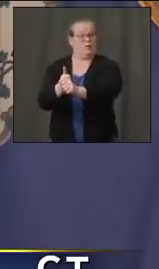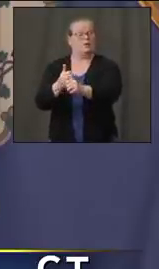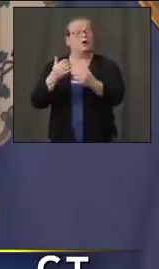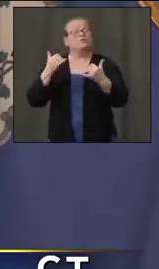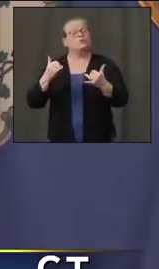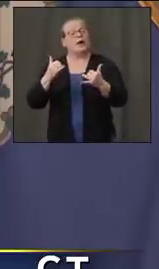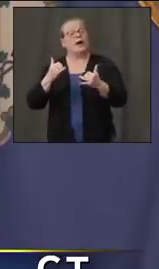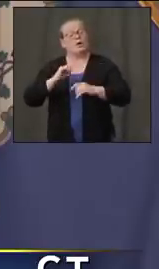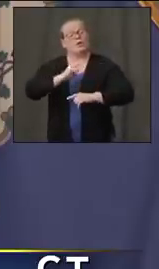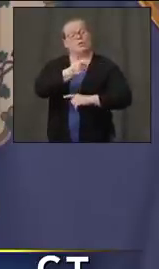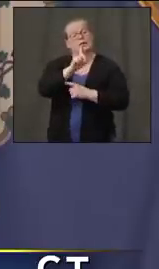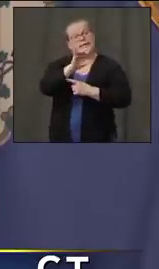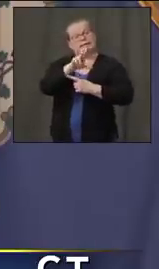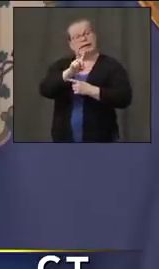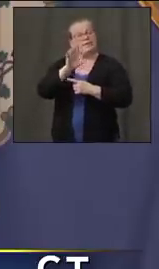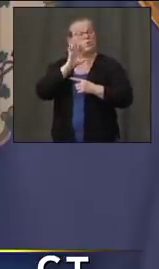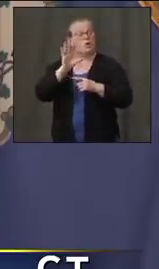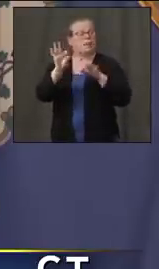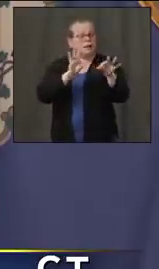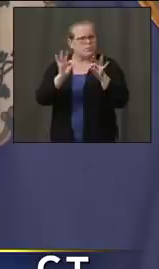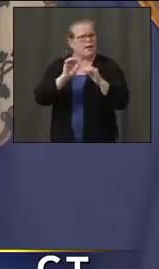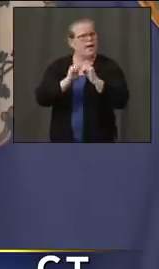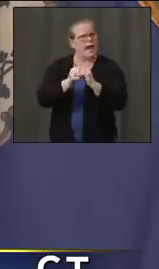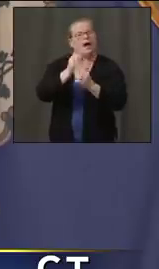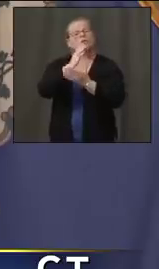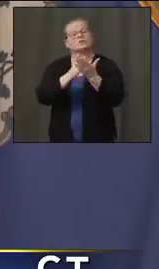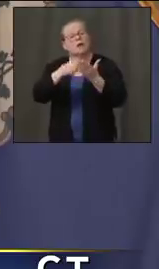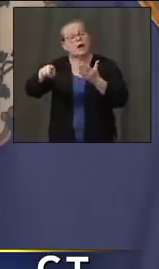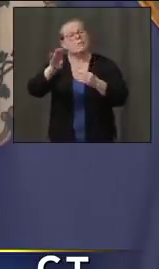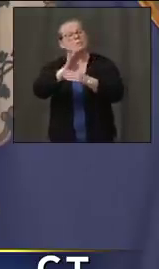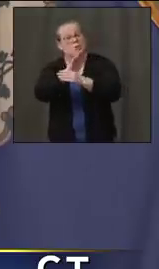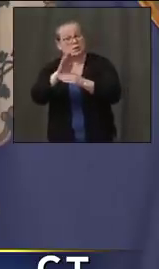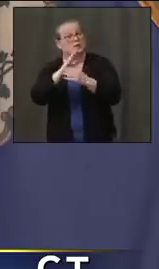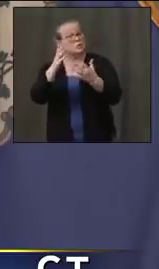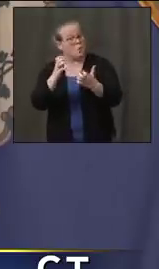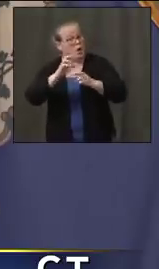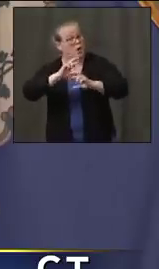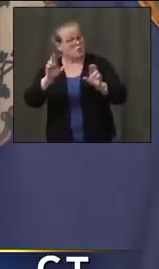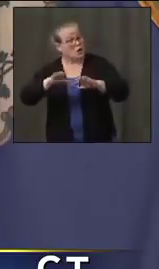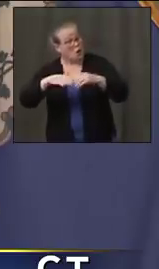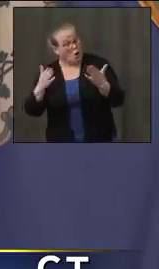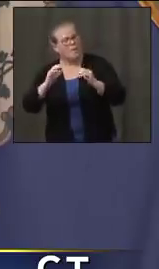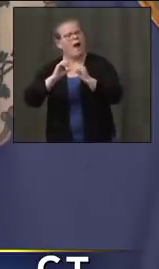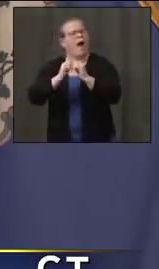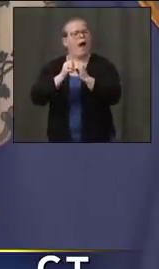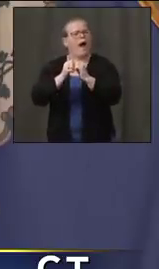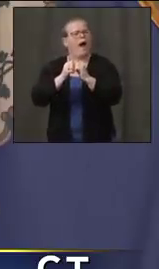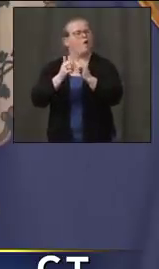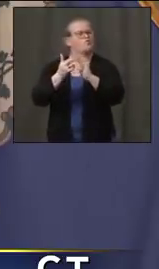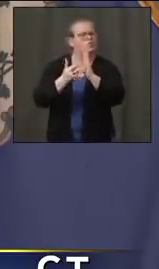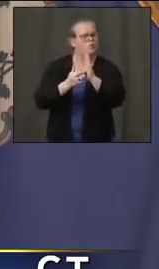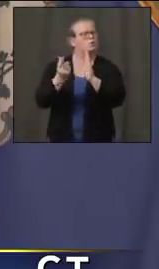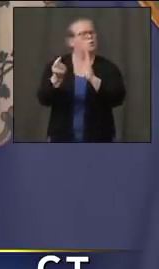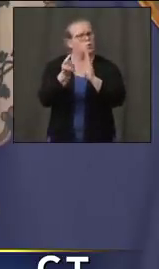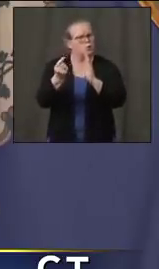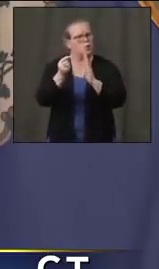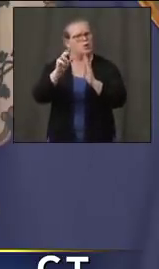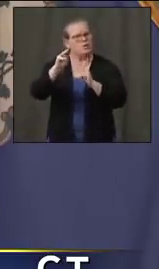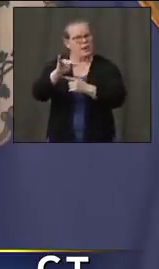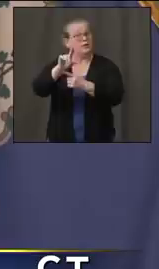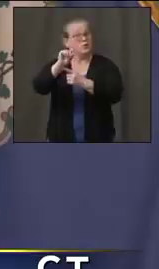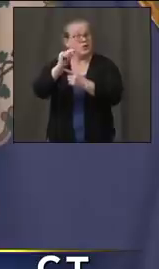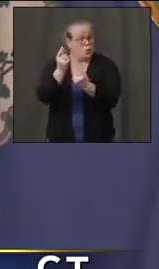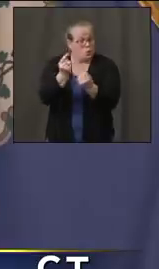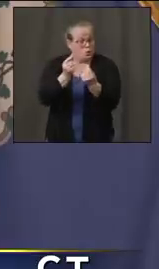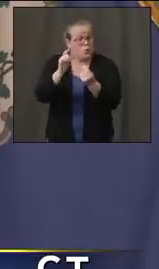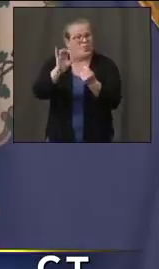open if they want to come May 20th. He's going to start with restaurants, and it's worth